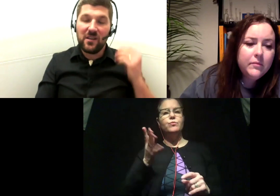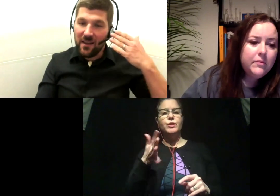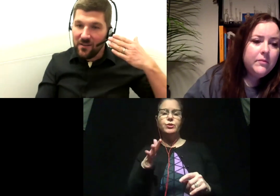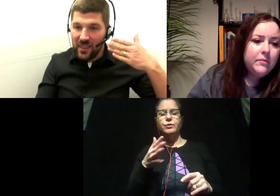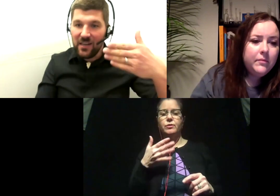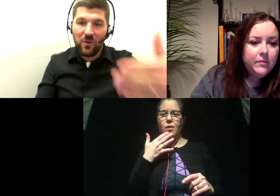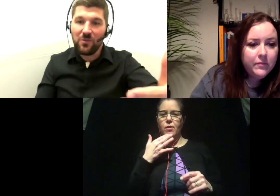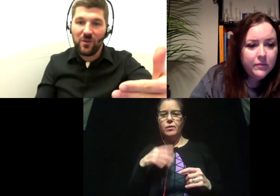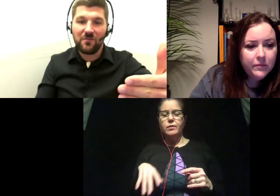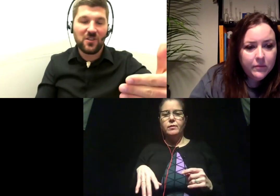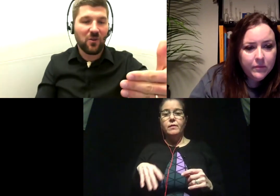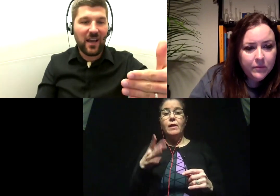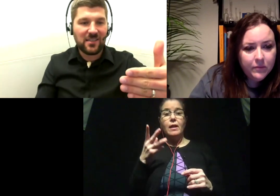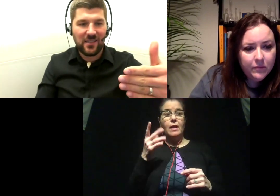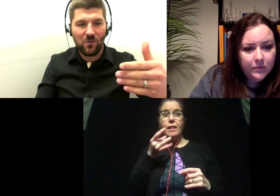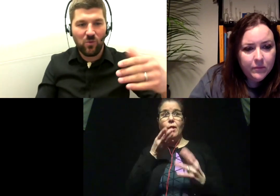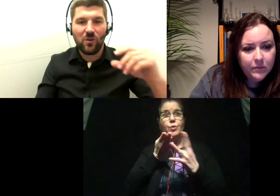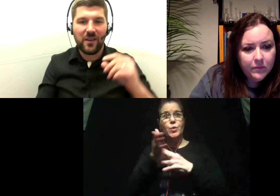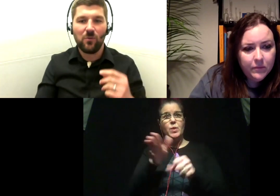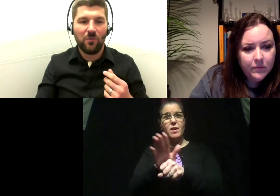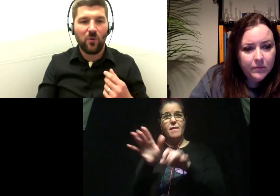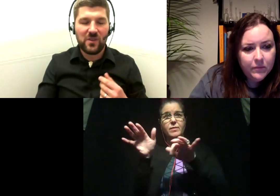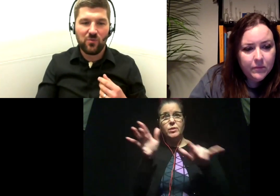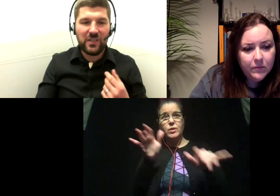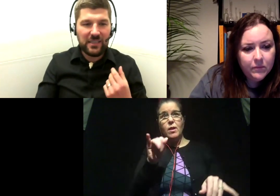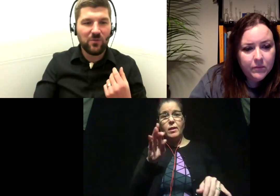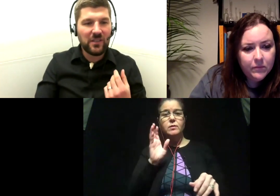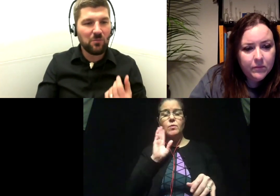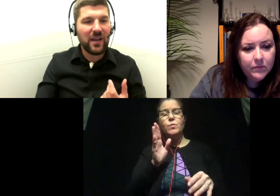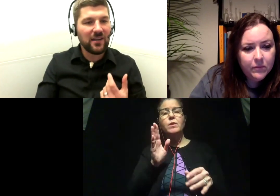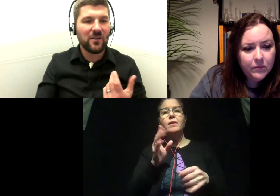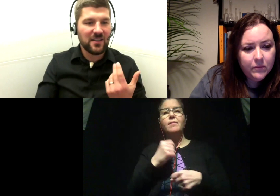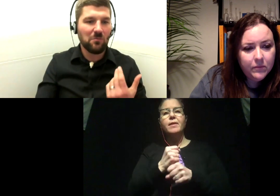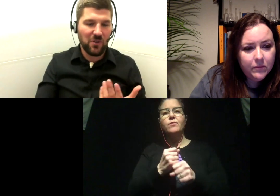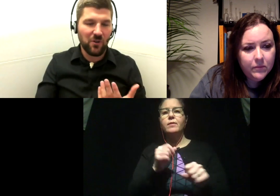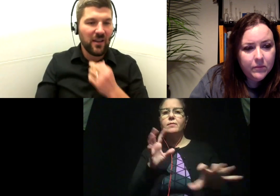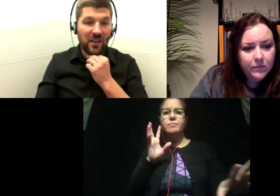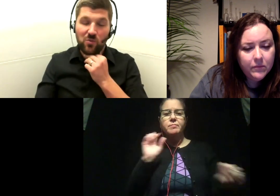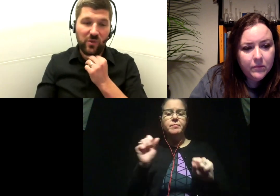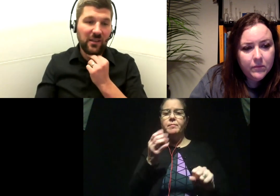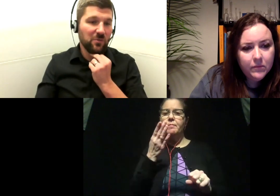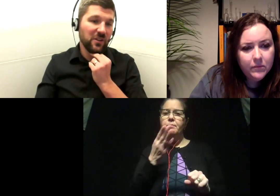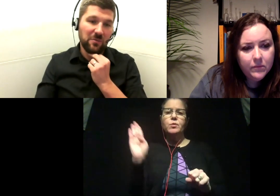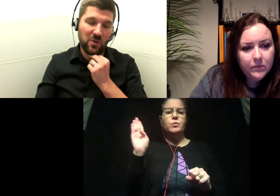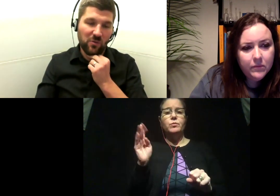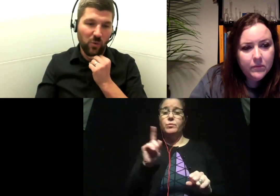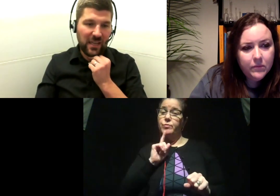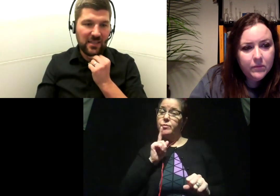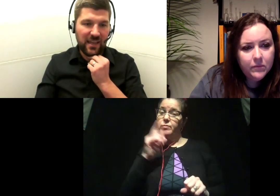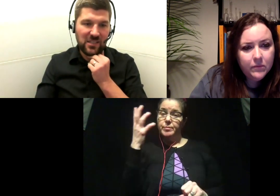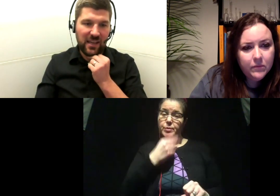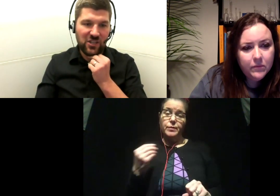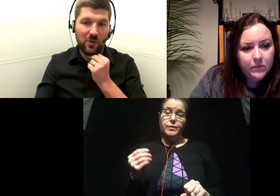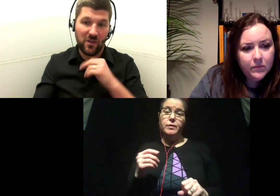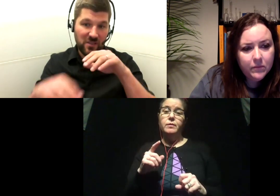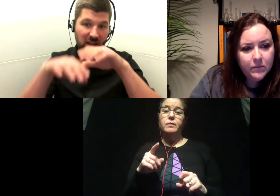when you get light going through enough snow and ice, it will form this really, really bright iridescent blue. And it's really, really beautiful. When you get to